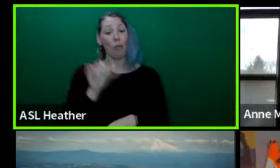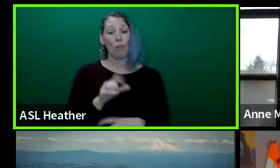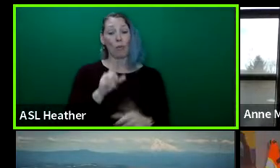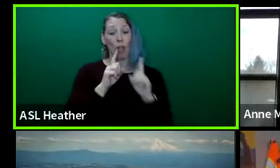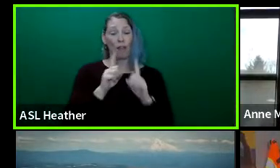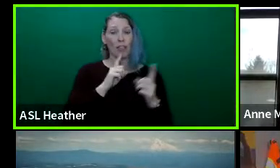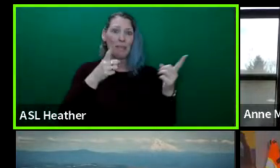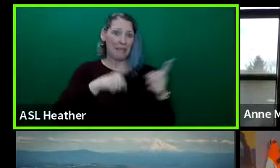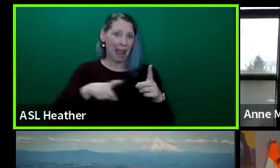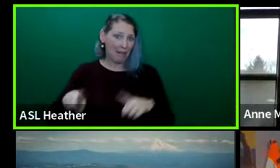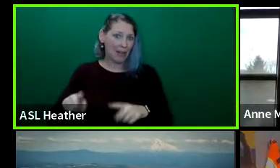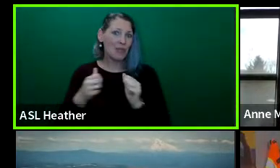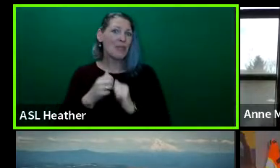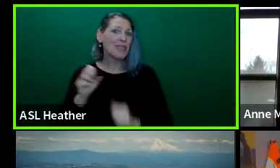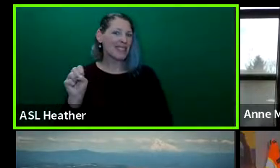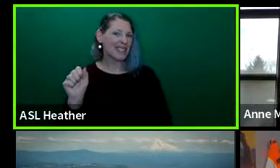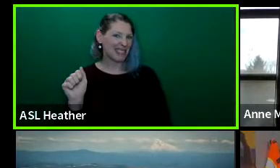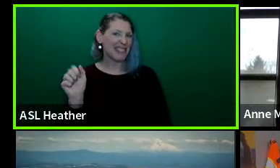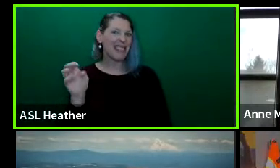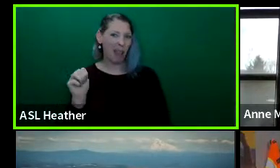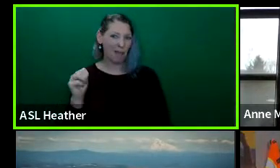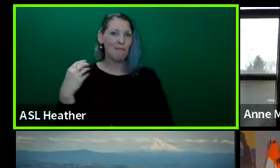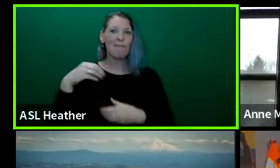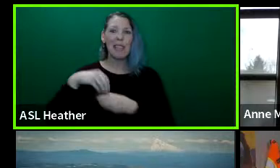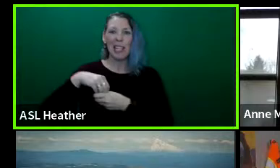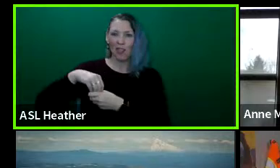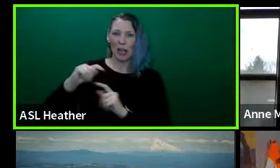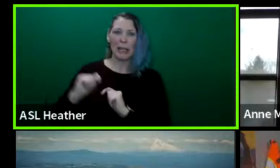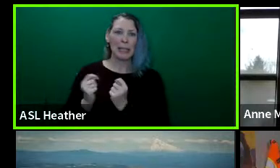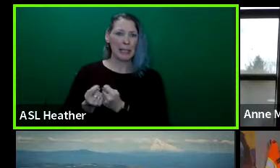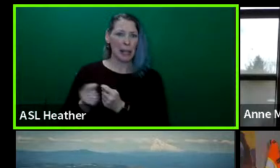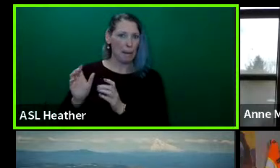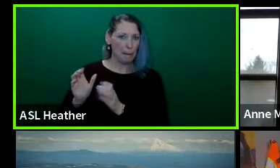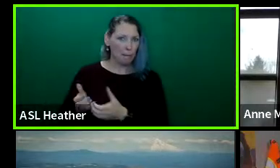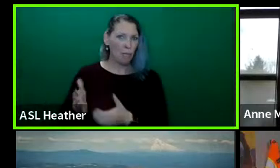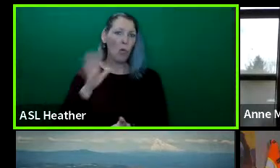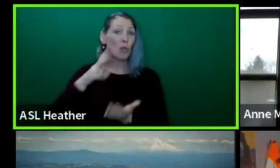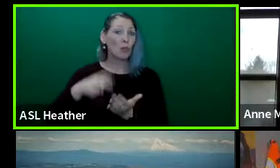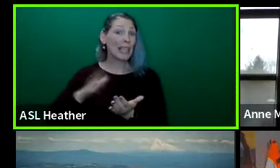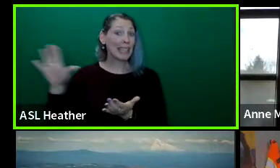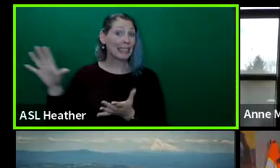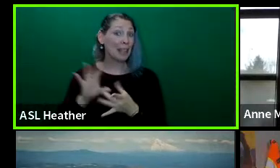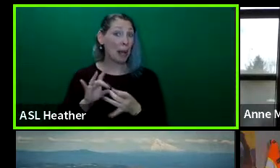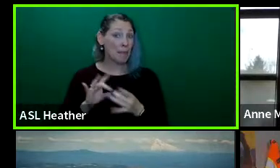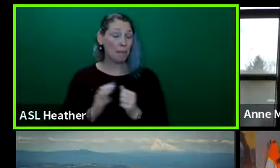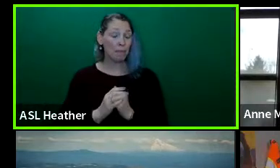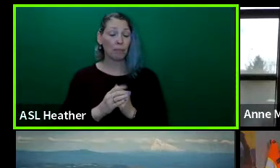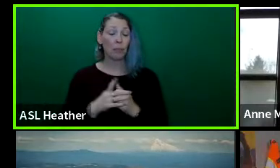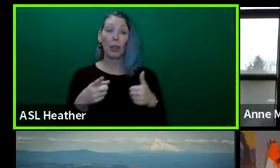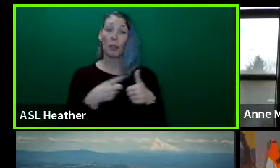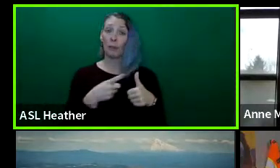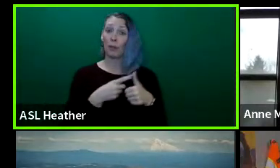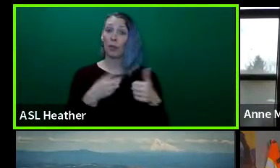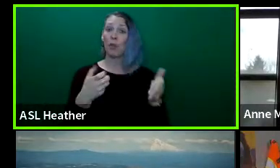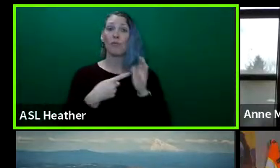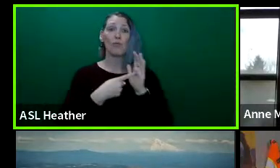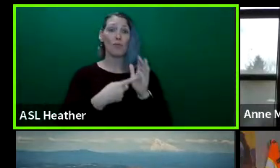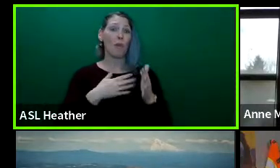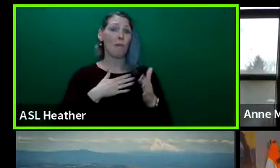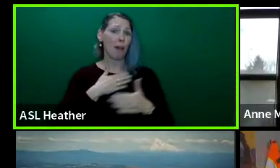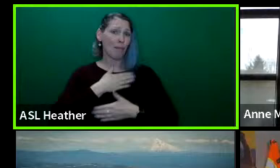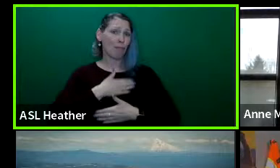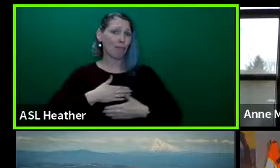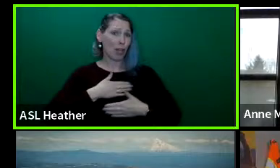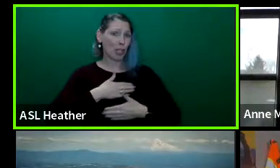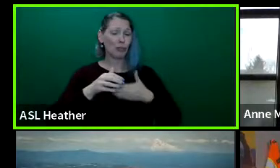been happening with Sam and our internal team as well. So I'll read his comments. First, I'd like to show my appreciation to